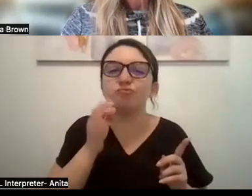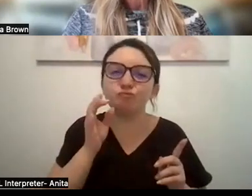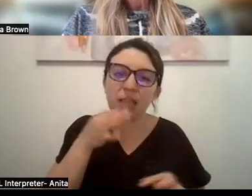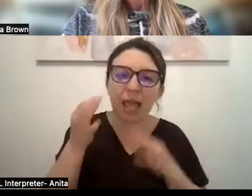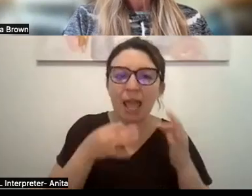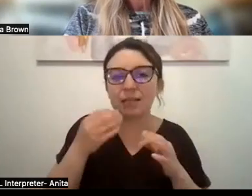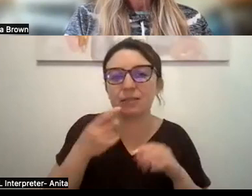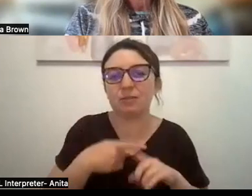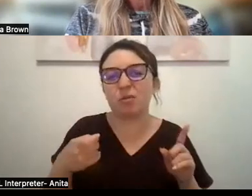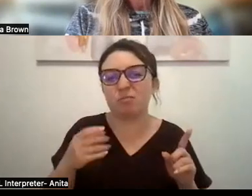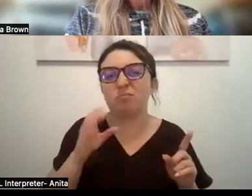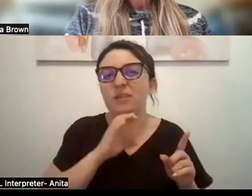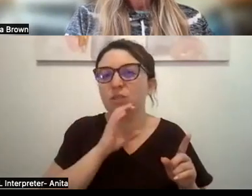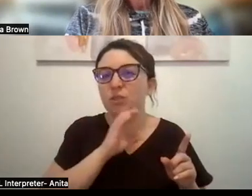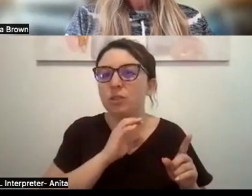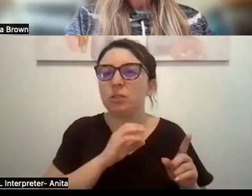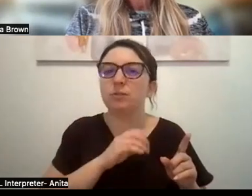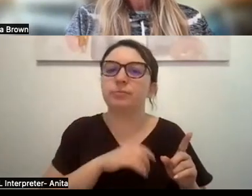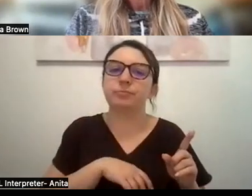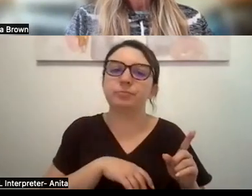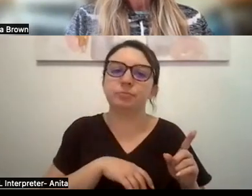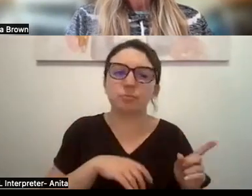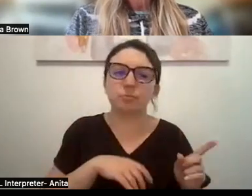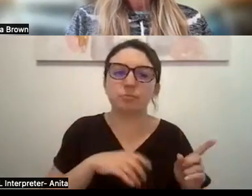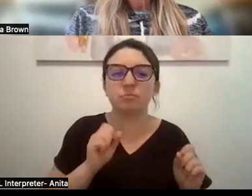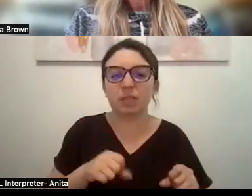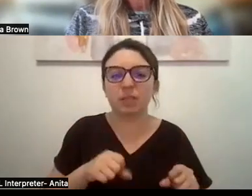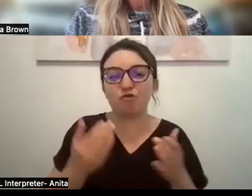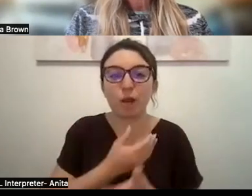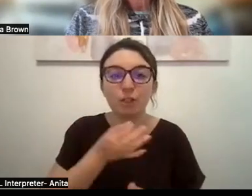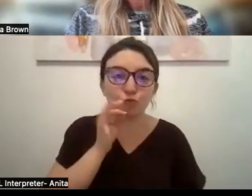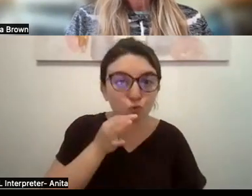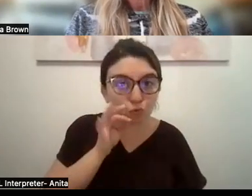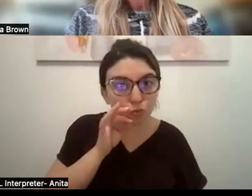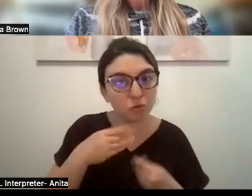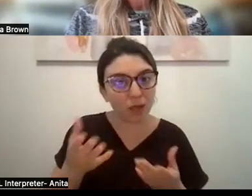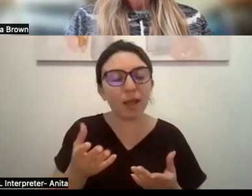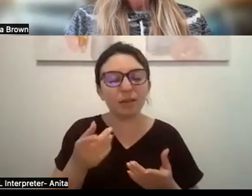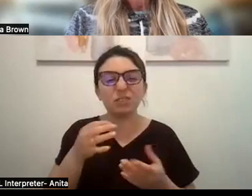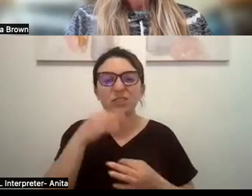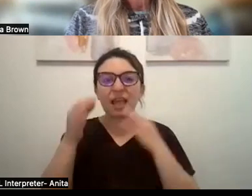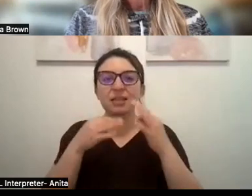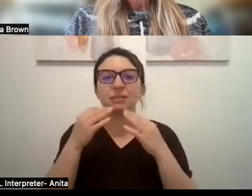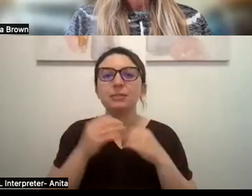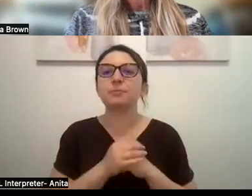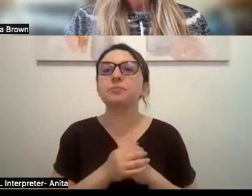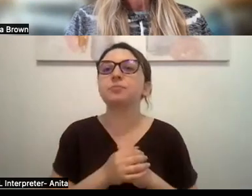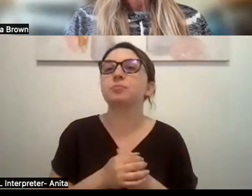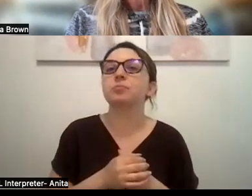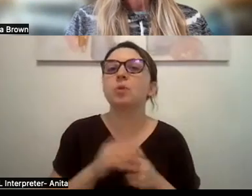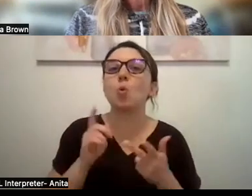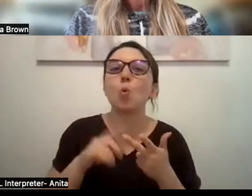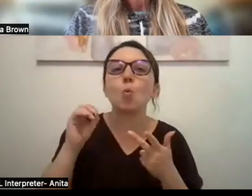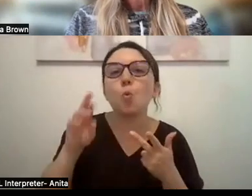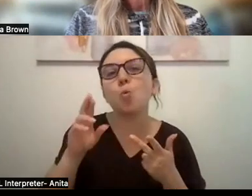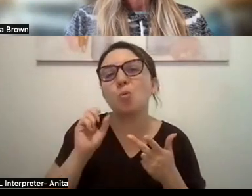food of fruits, fresh fruits, so that they could have fresh fruits for their snacks. And then your child is also